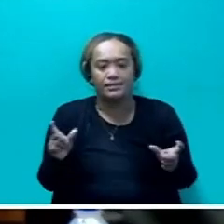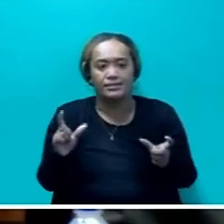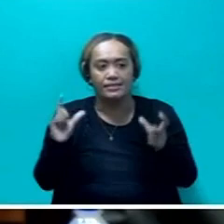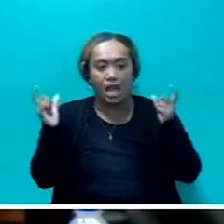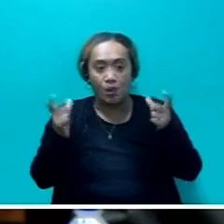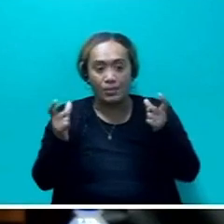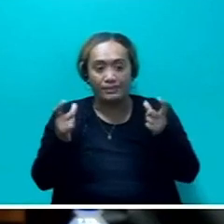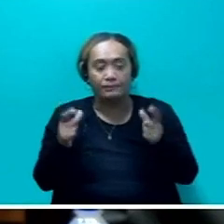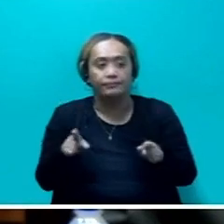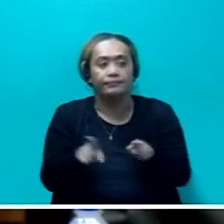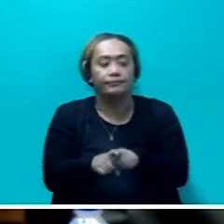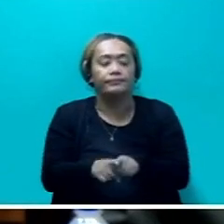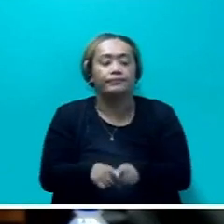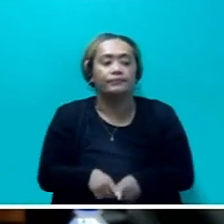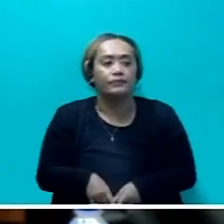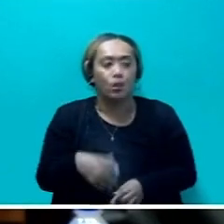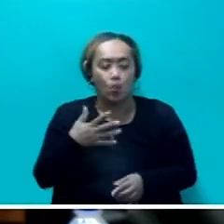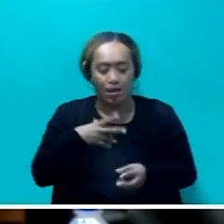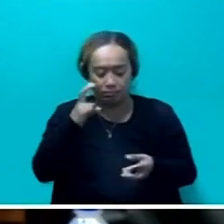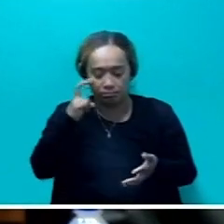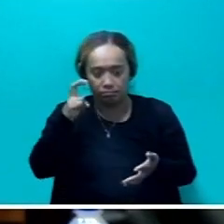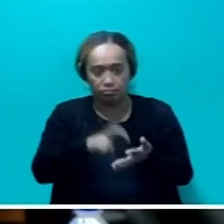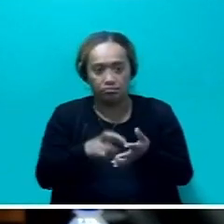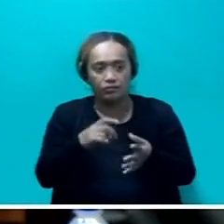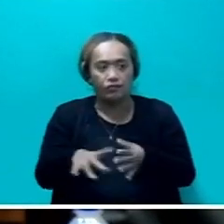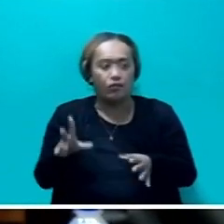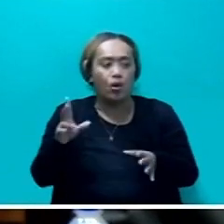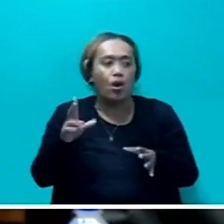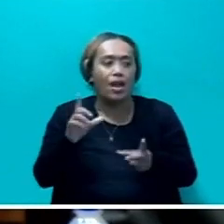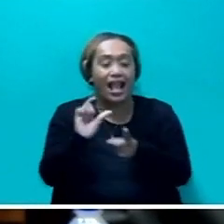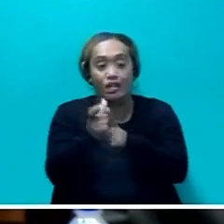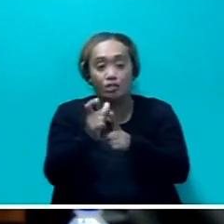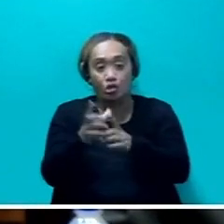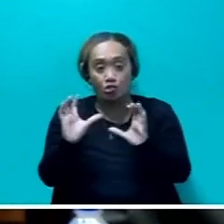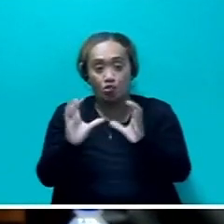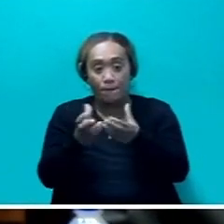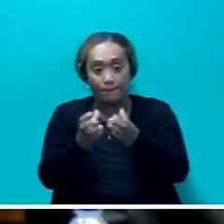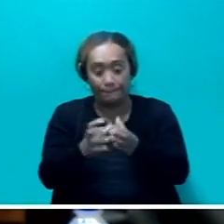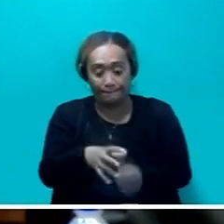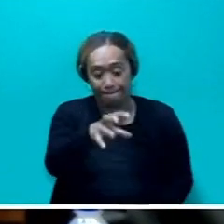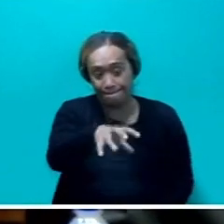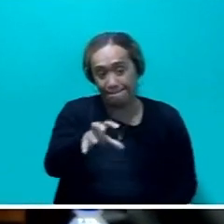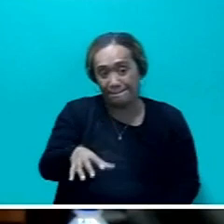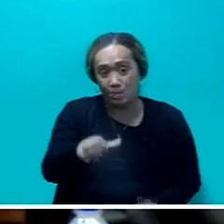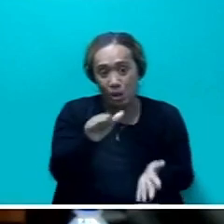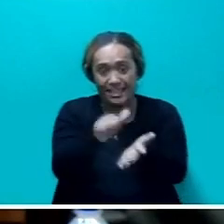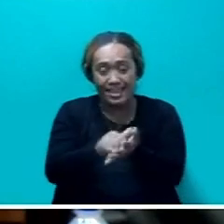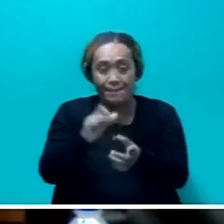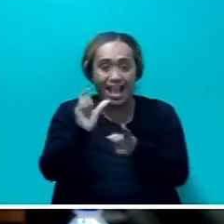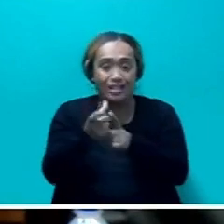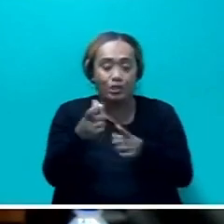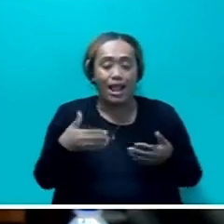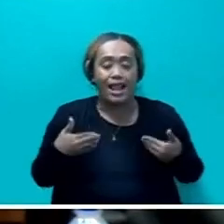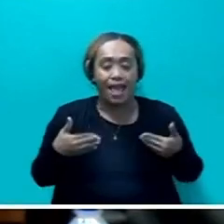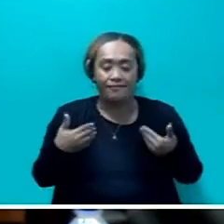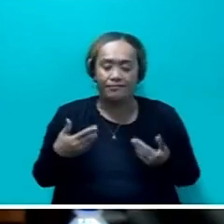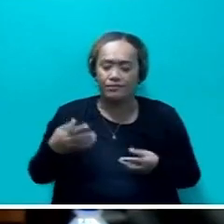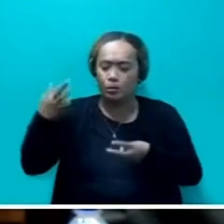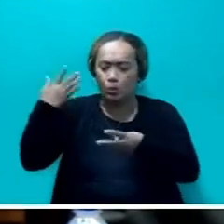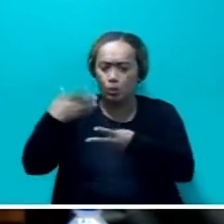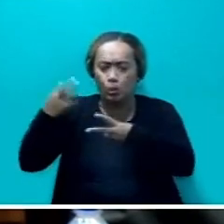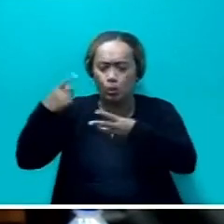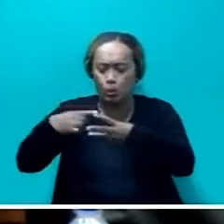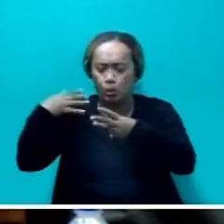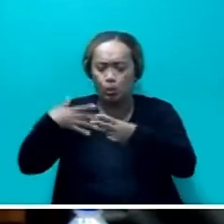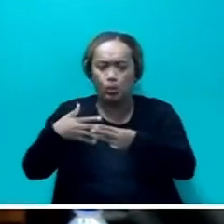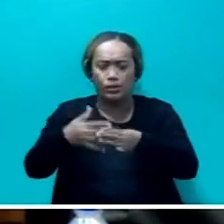and appreciation of Indo-cultural groups for keeping our culture alive, and recognition of different eras of development